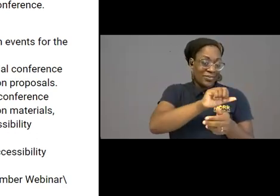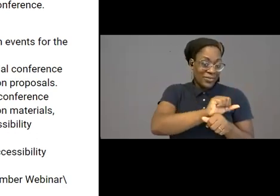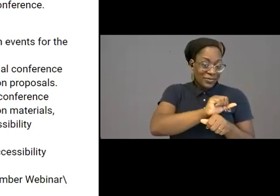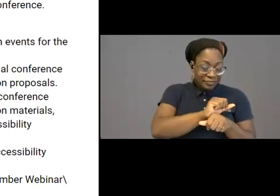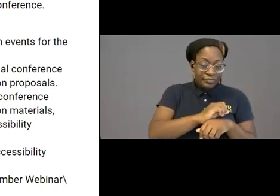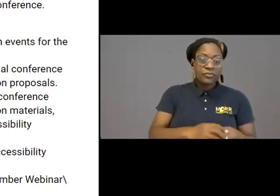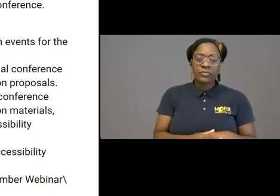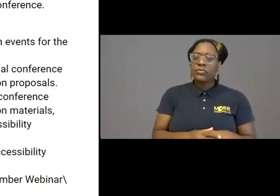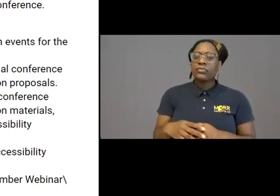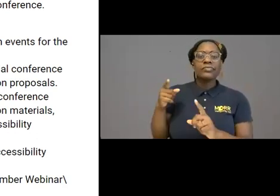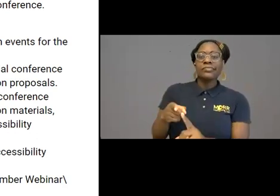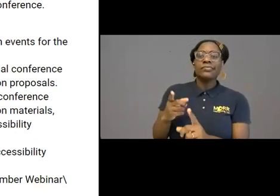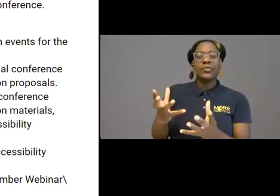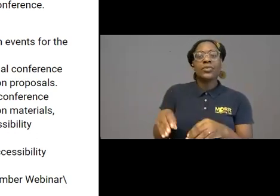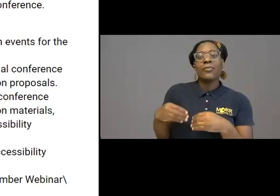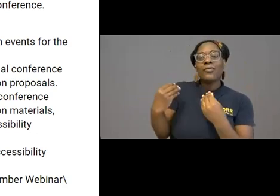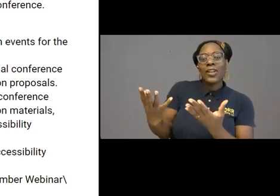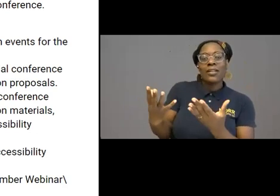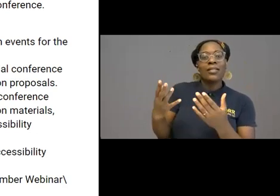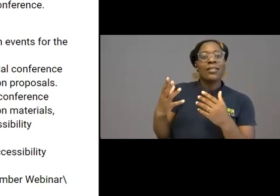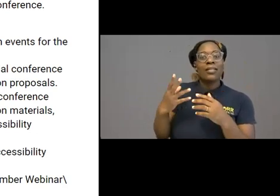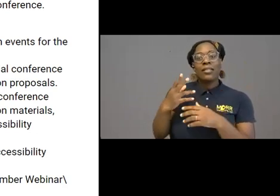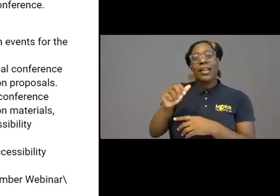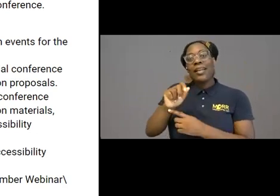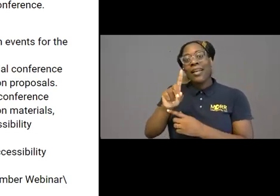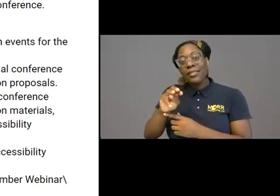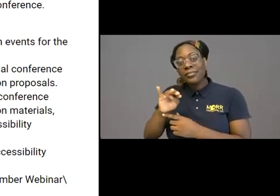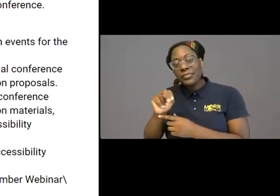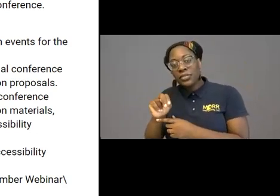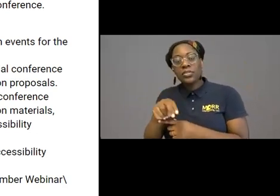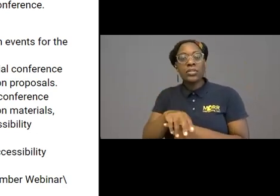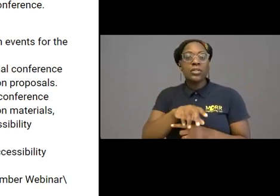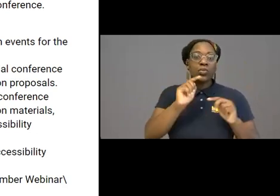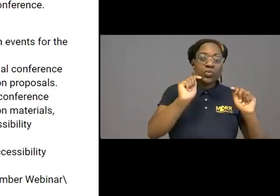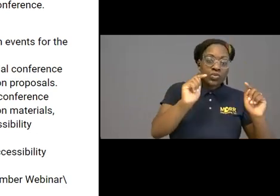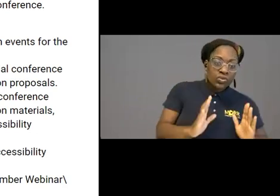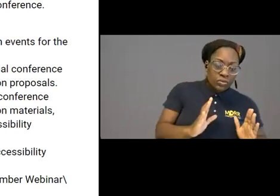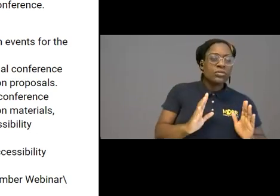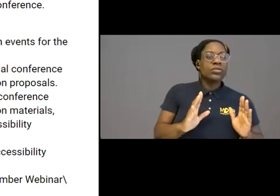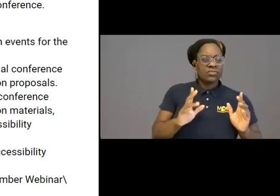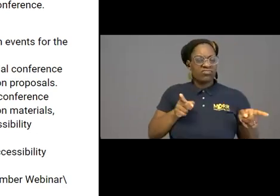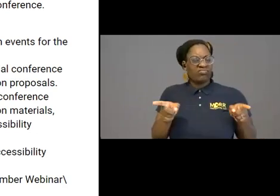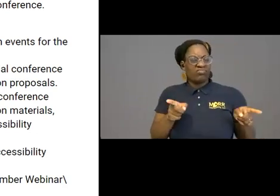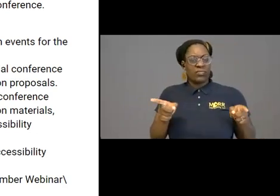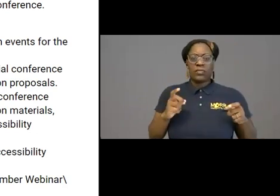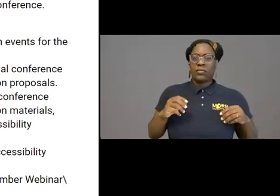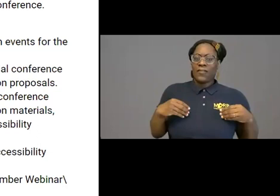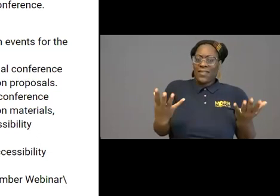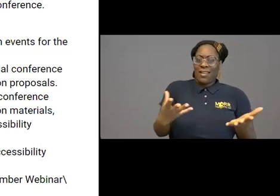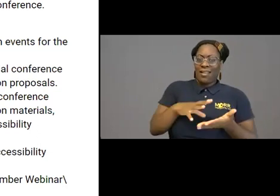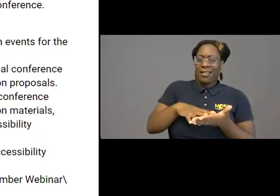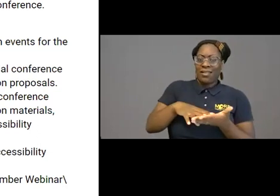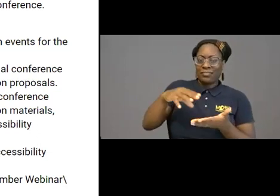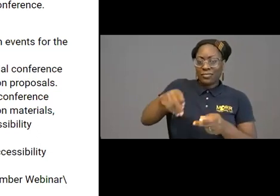ongoing conversations around online writing centers. So this past year, the virtual events committee has consisted of